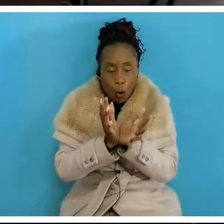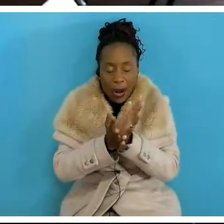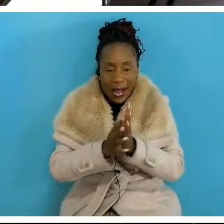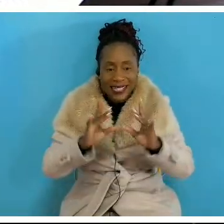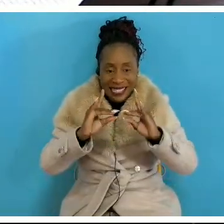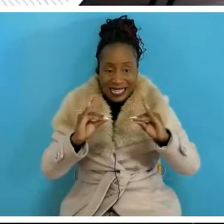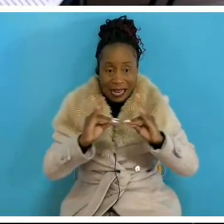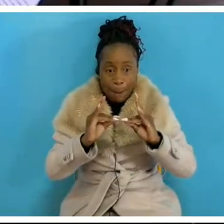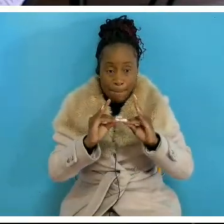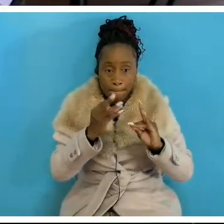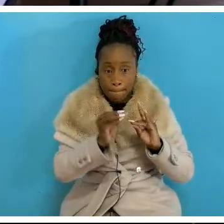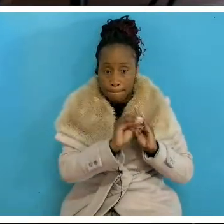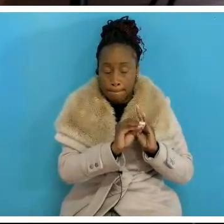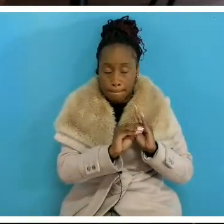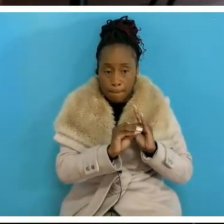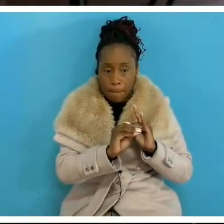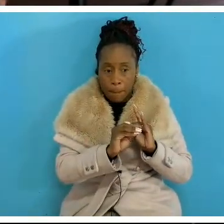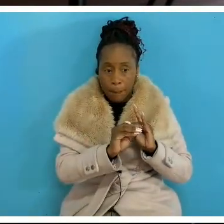being